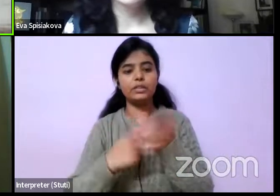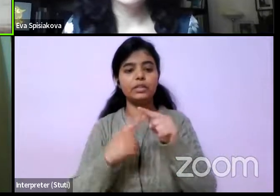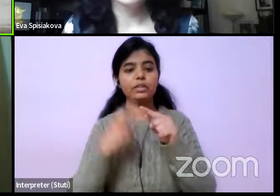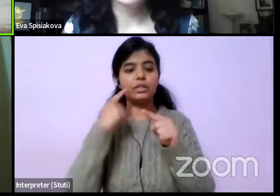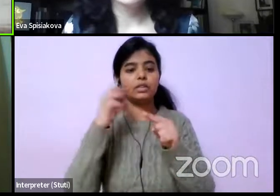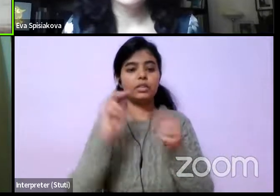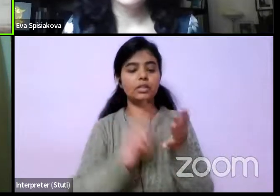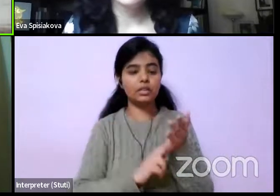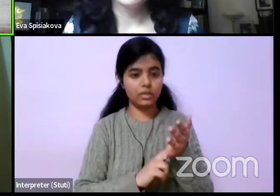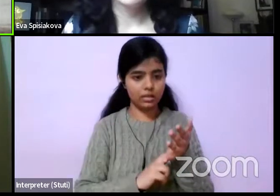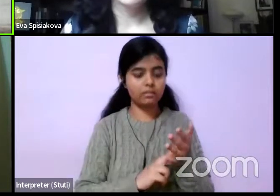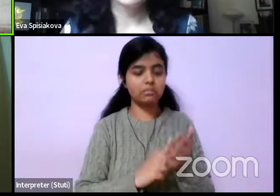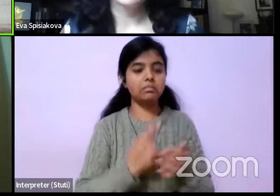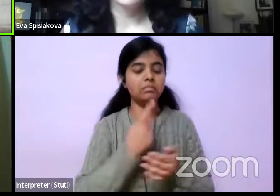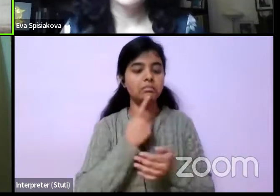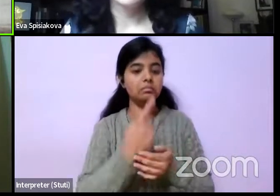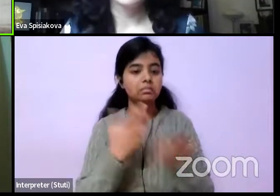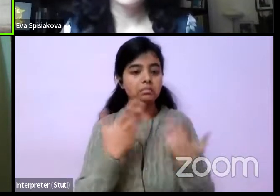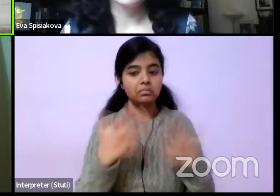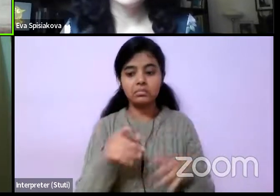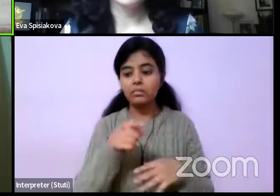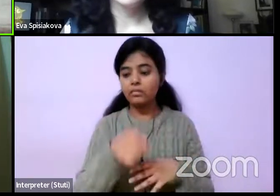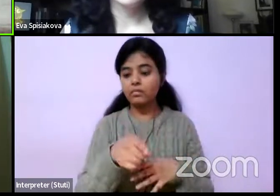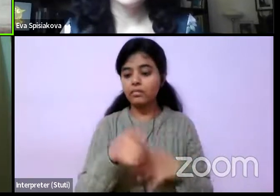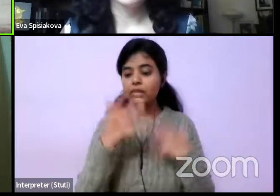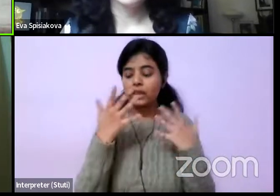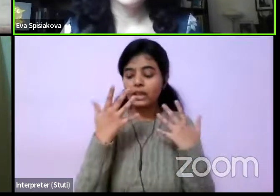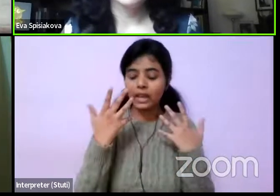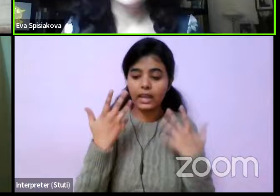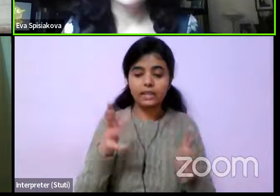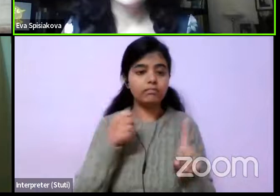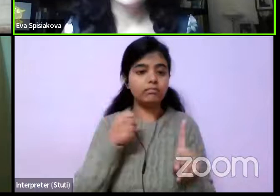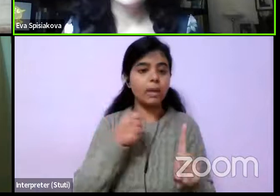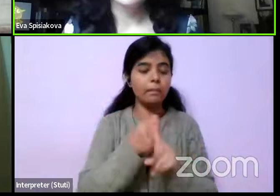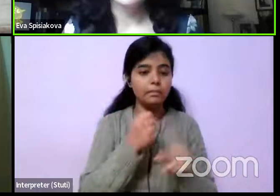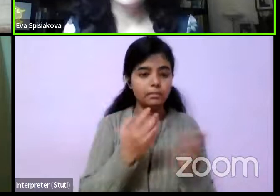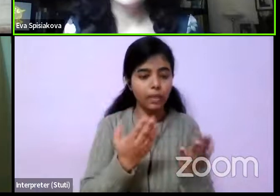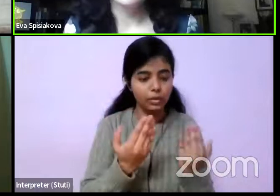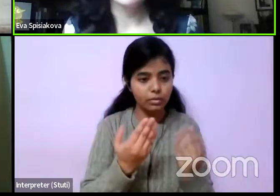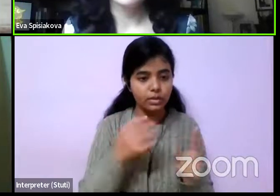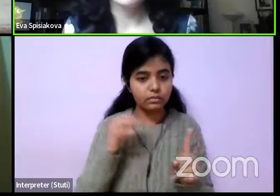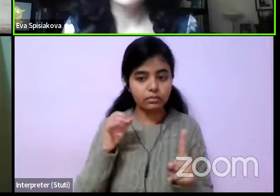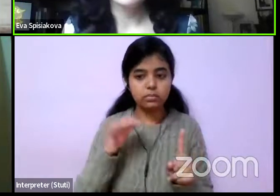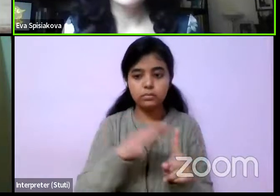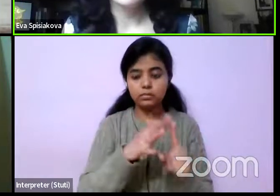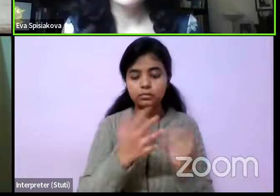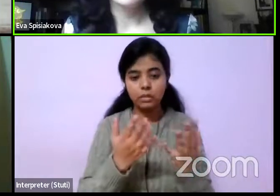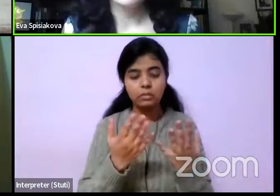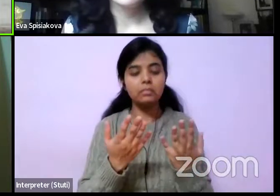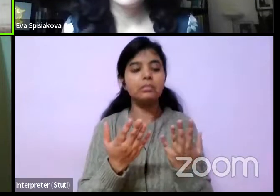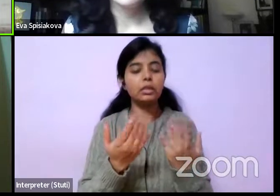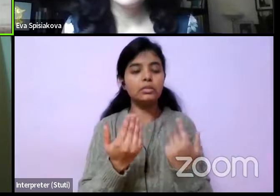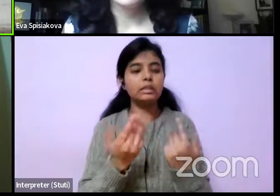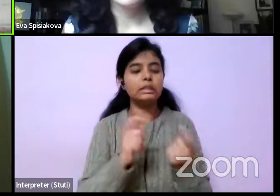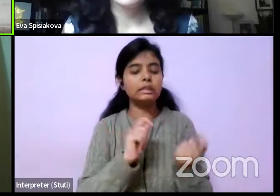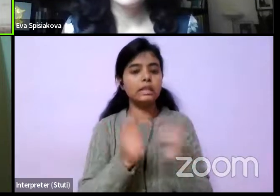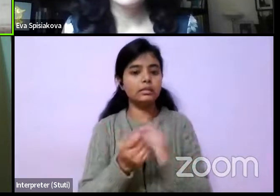to which they are effective, the way in which they could be probably made more effective,